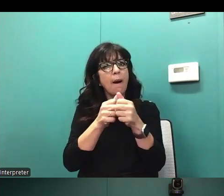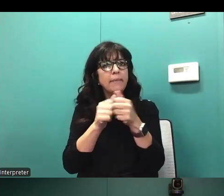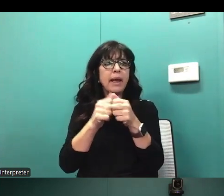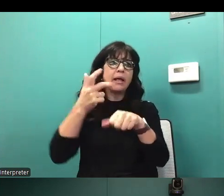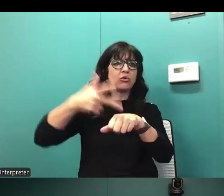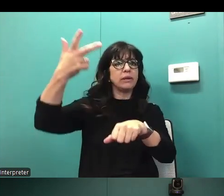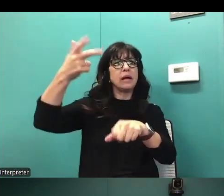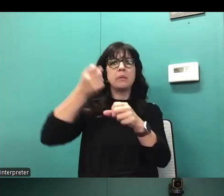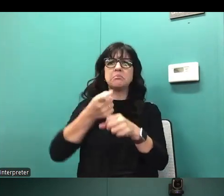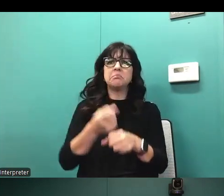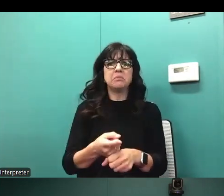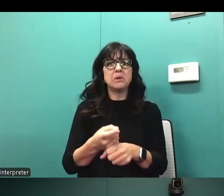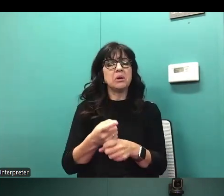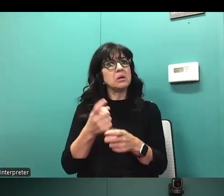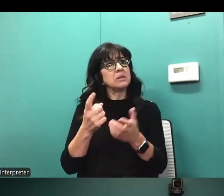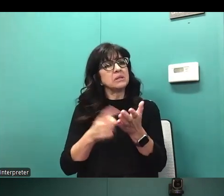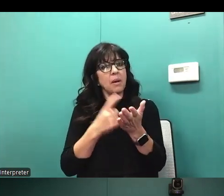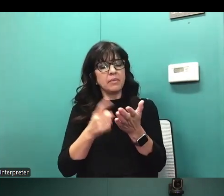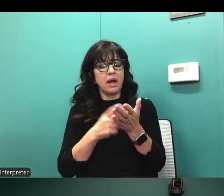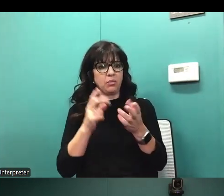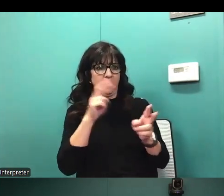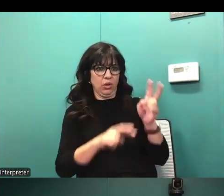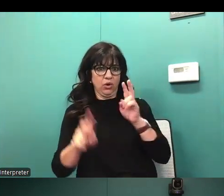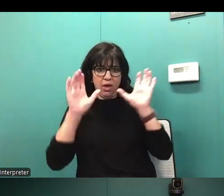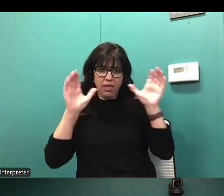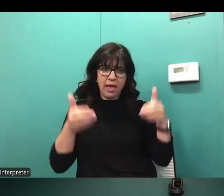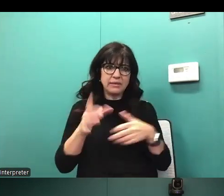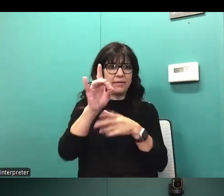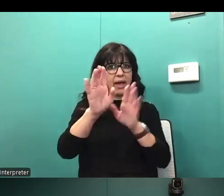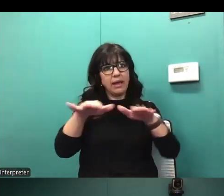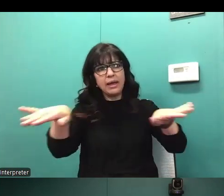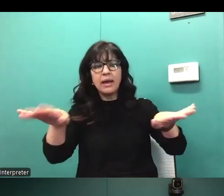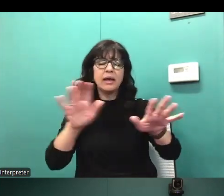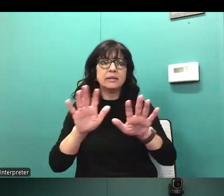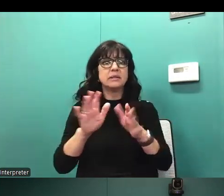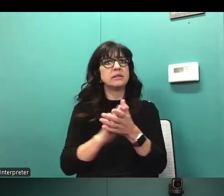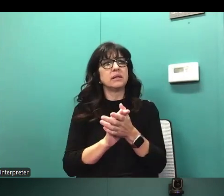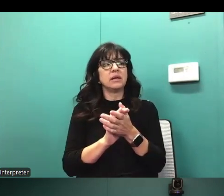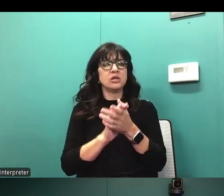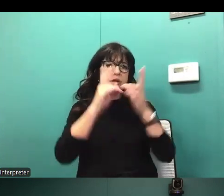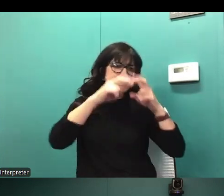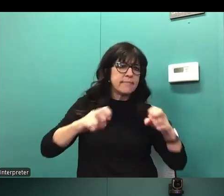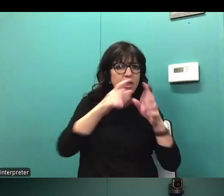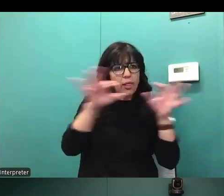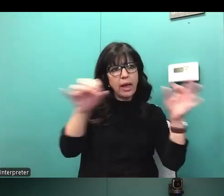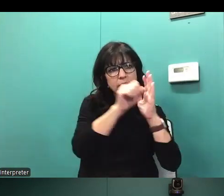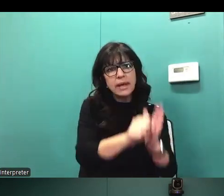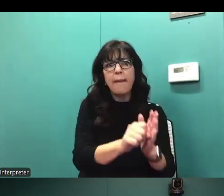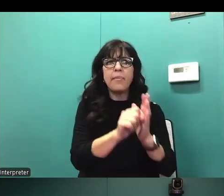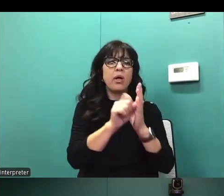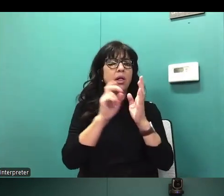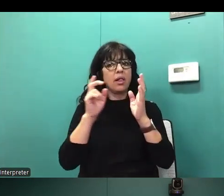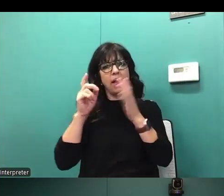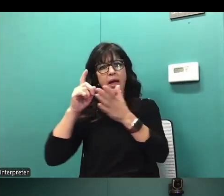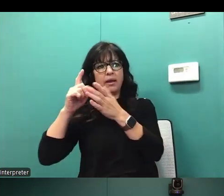times a year. And it's overwhelming sometimes when you're looking at a class of like 8 kids and you're analyzing the language samples and you're plotting out the castles, but